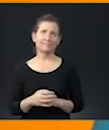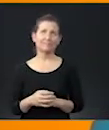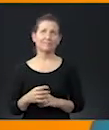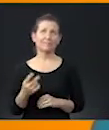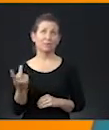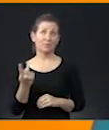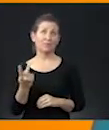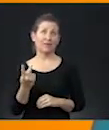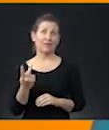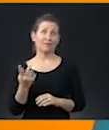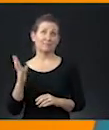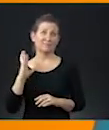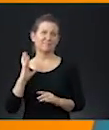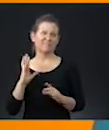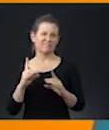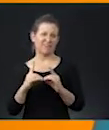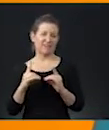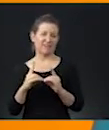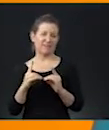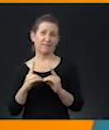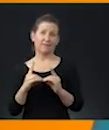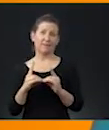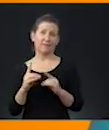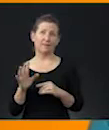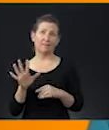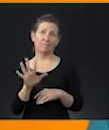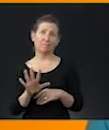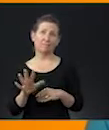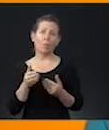we had been dating for almost 5 years.